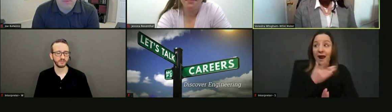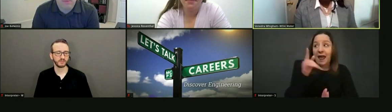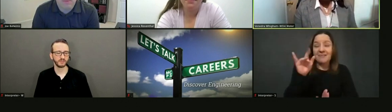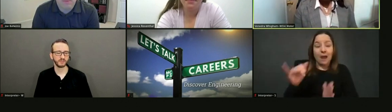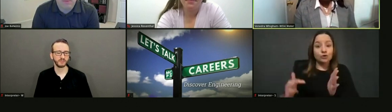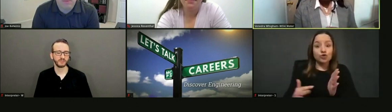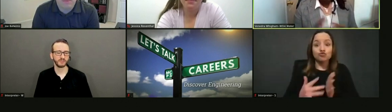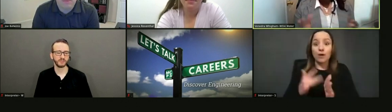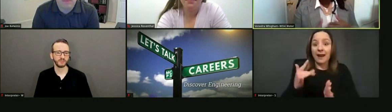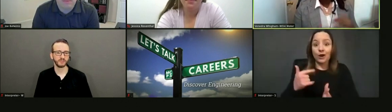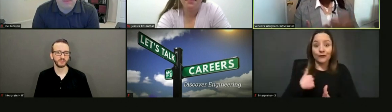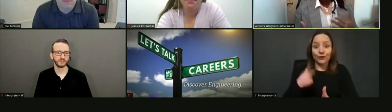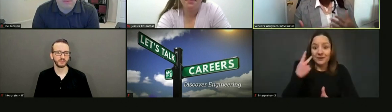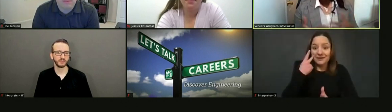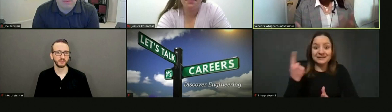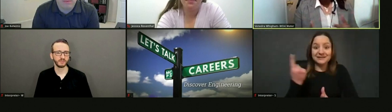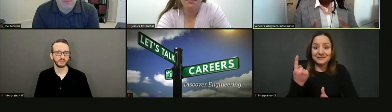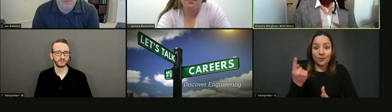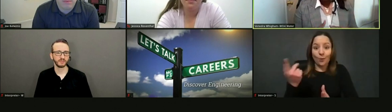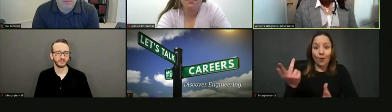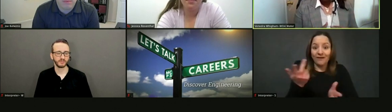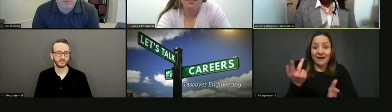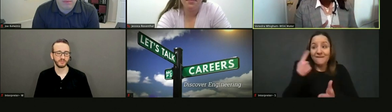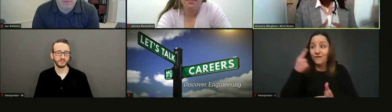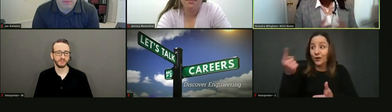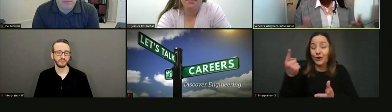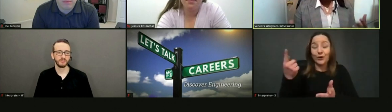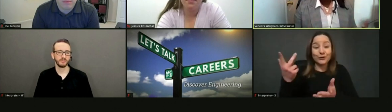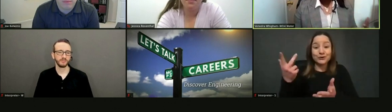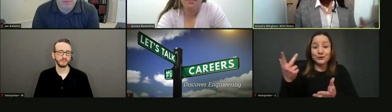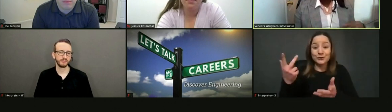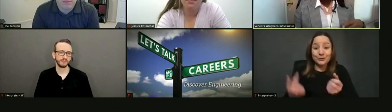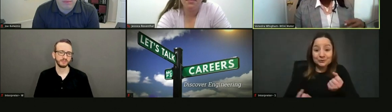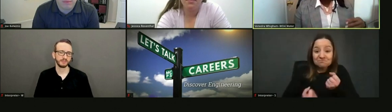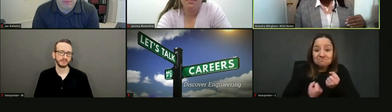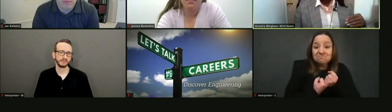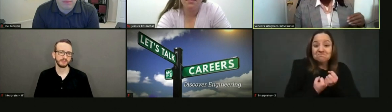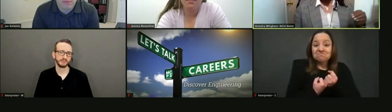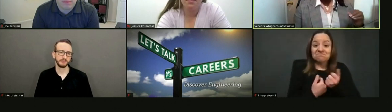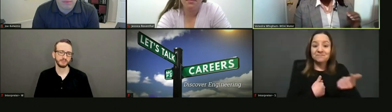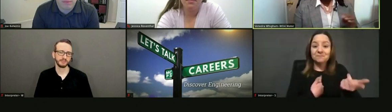And for her to just take me under her wing and expose me to